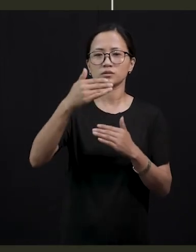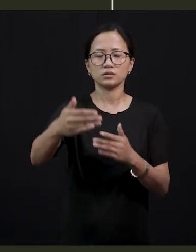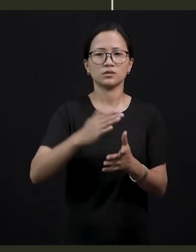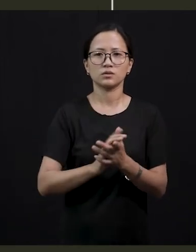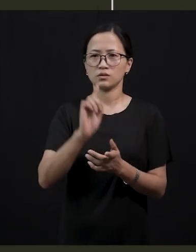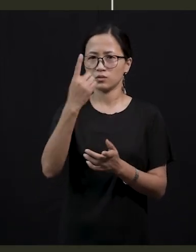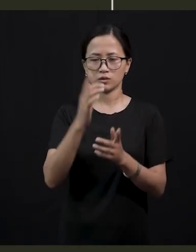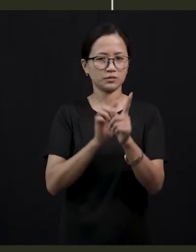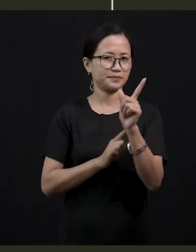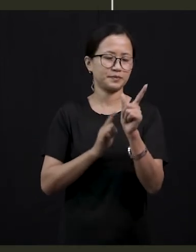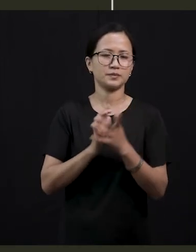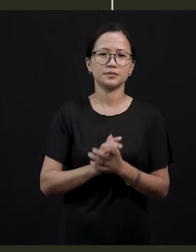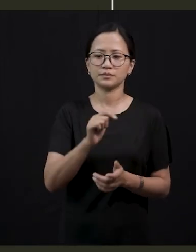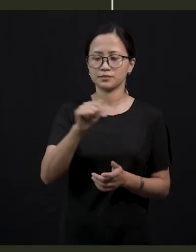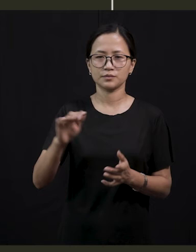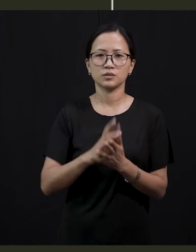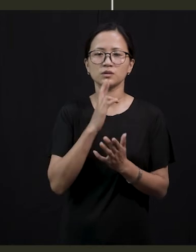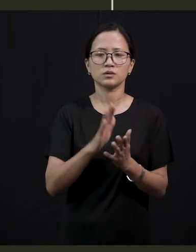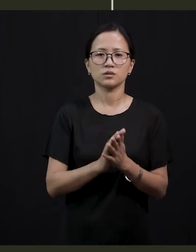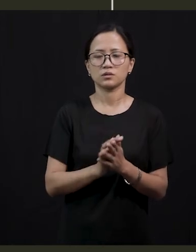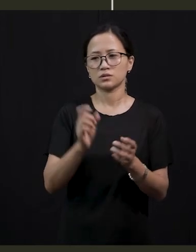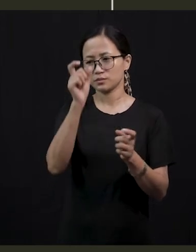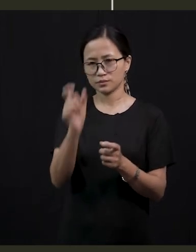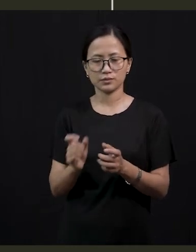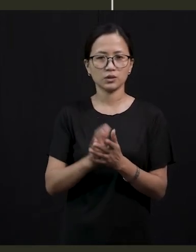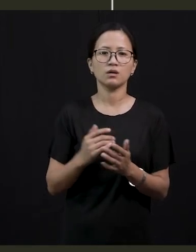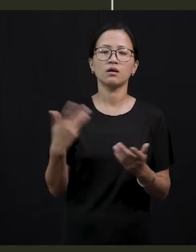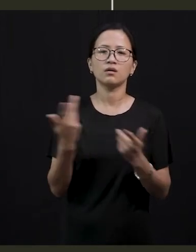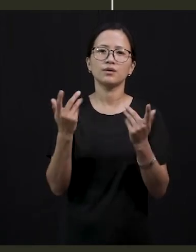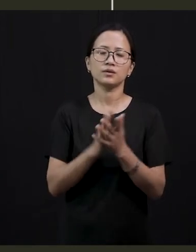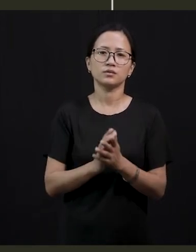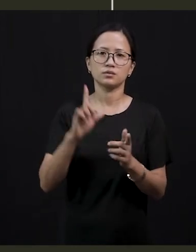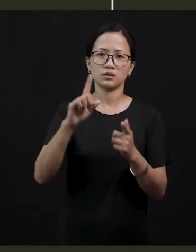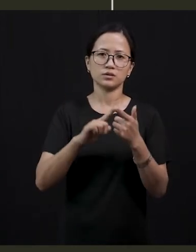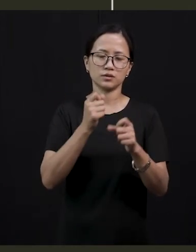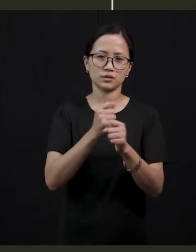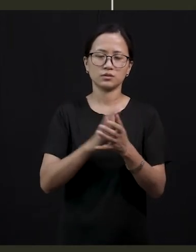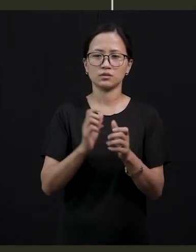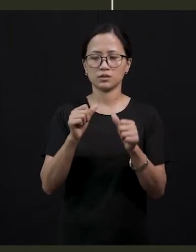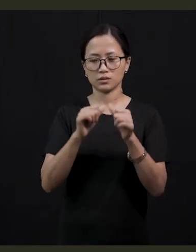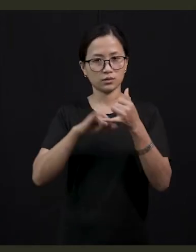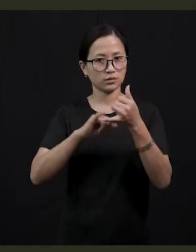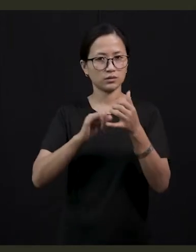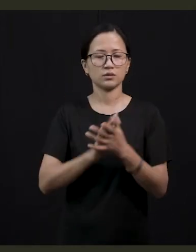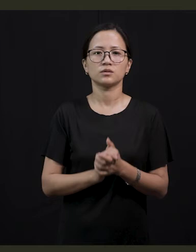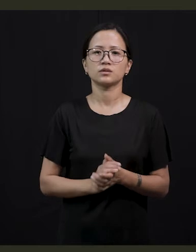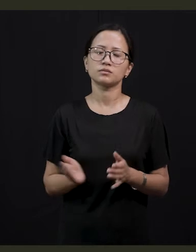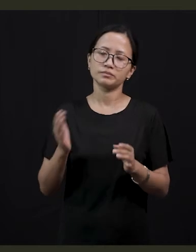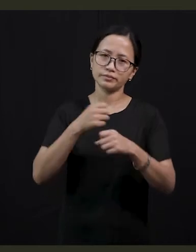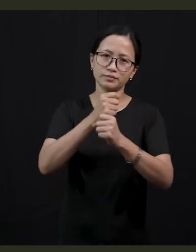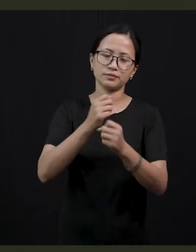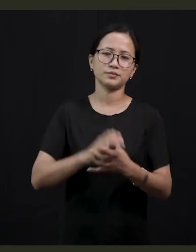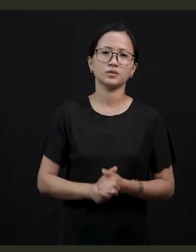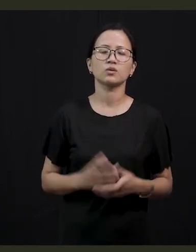for a year. So these are the members, and this is how your legislative assembly is formed.